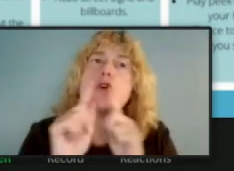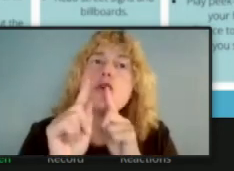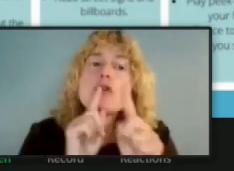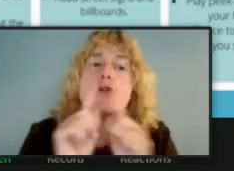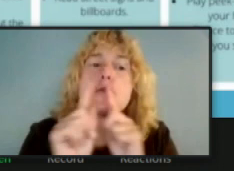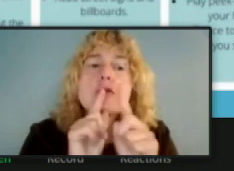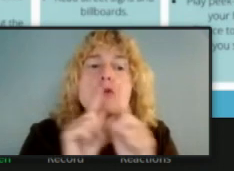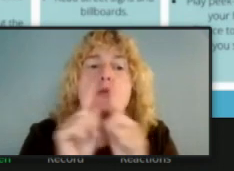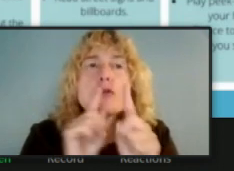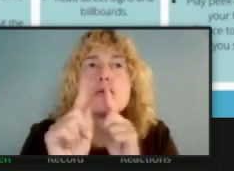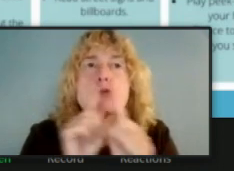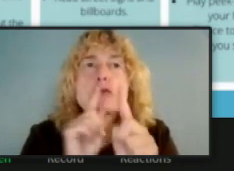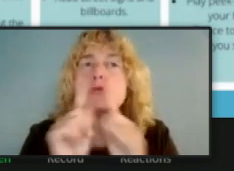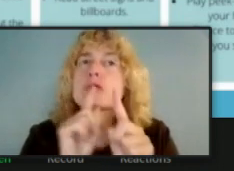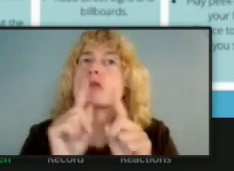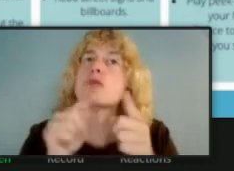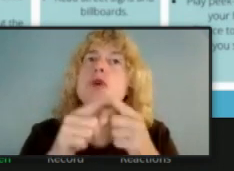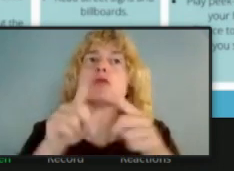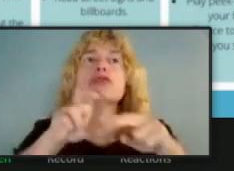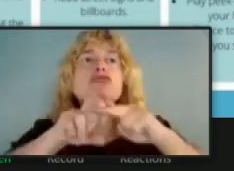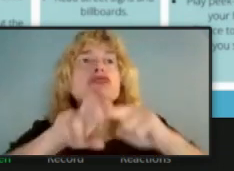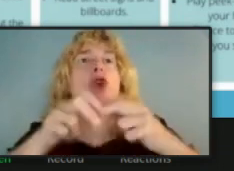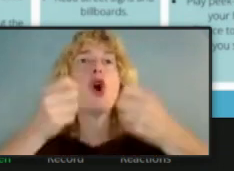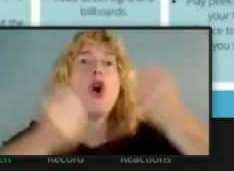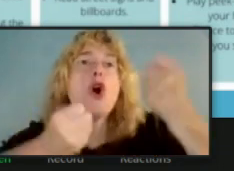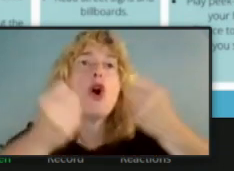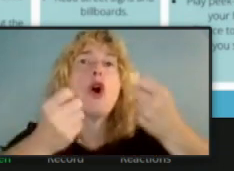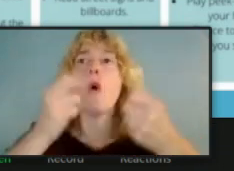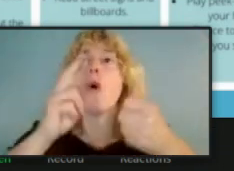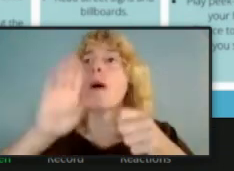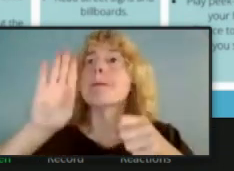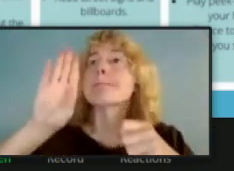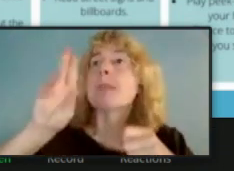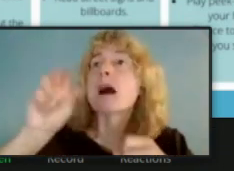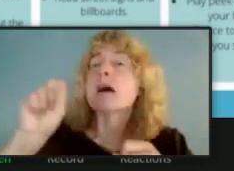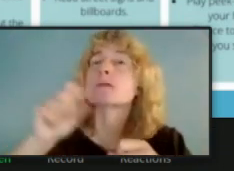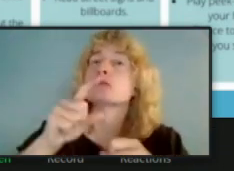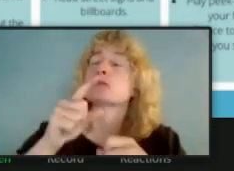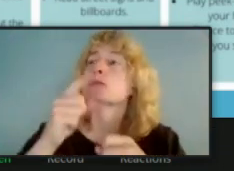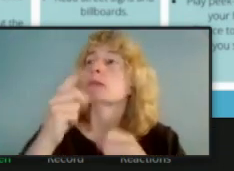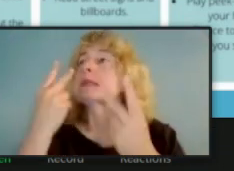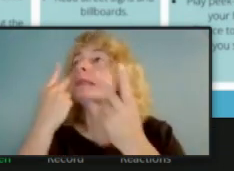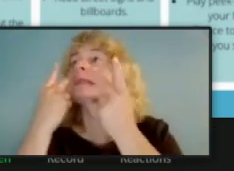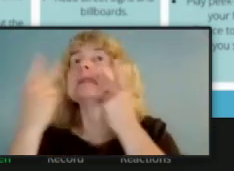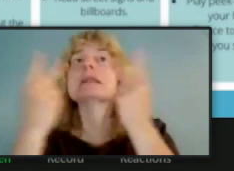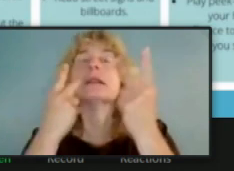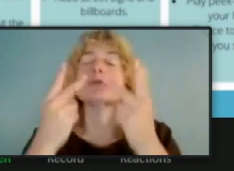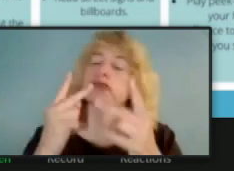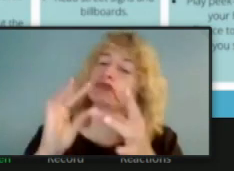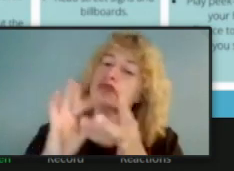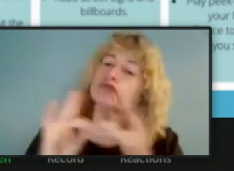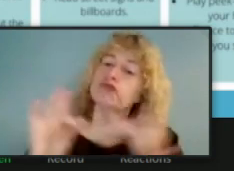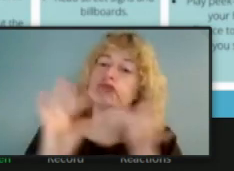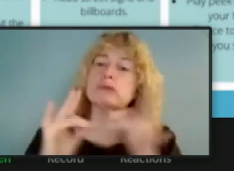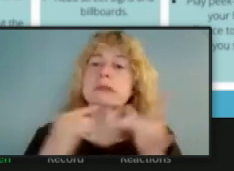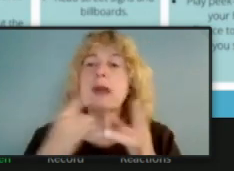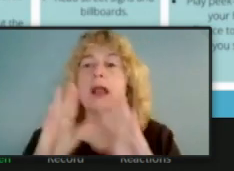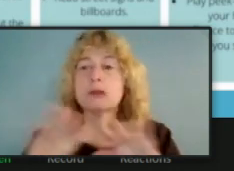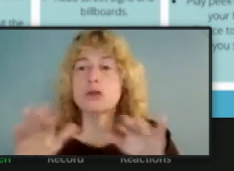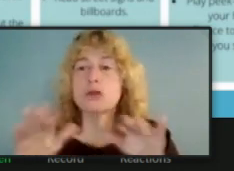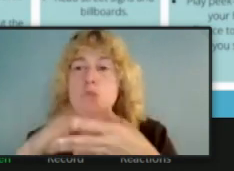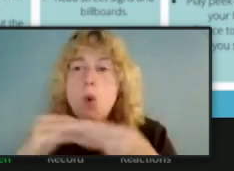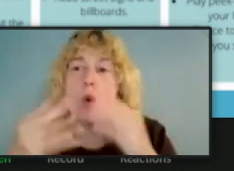spending time about when you see and tell your child a story. When your baby talks and